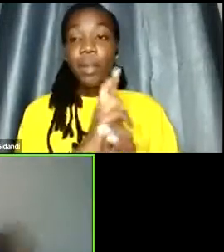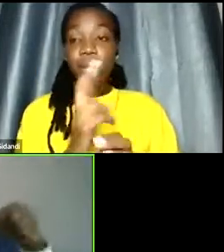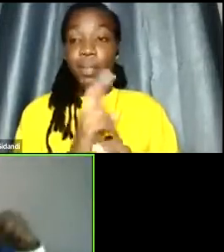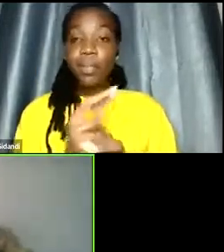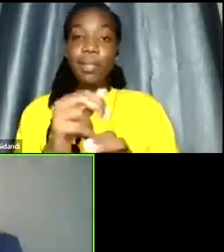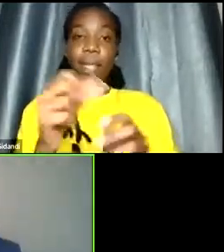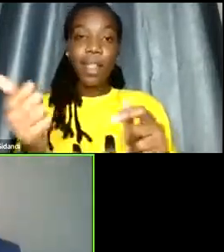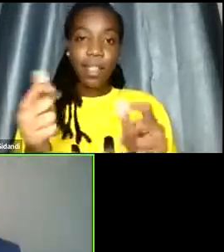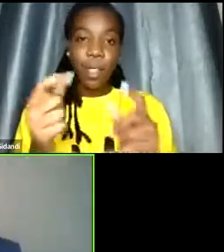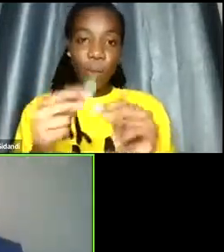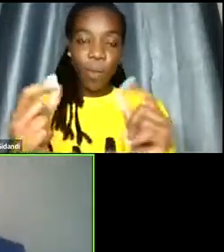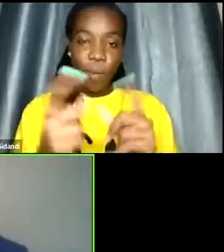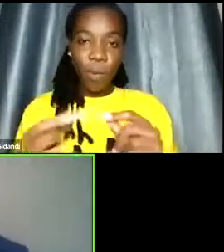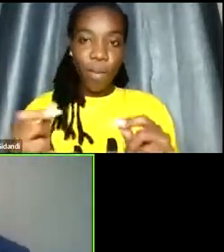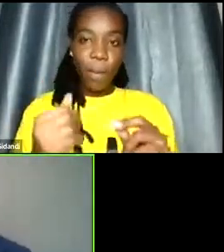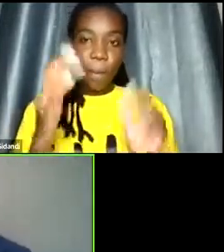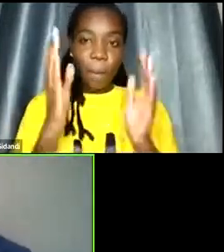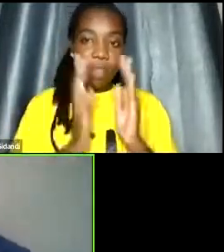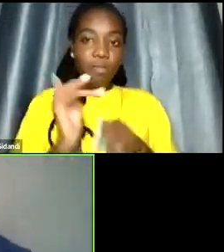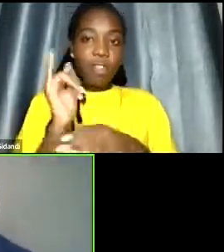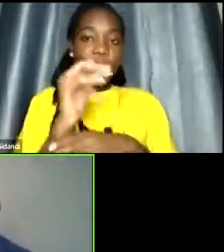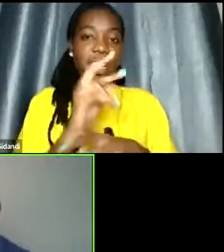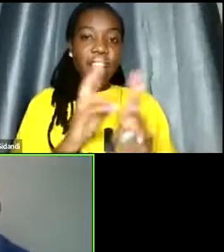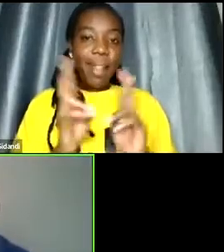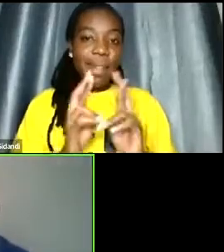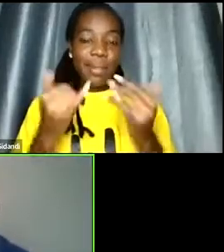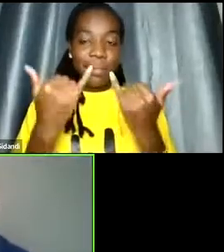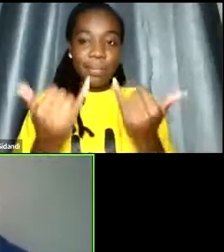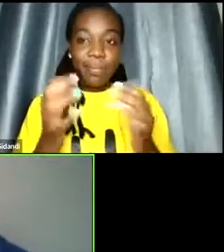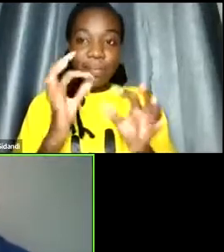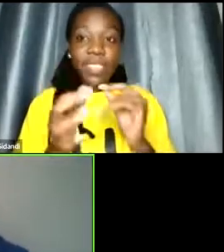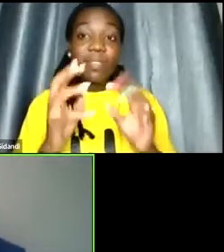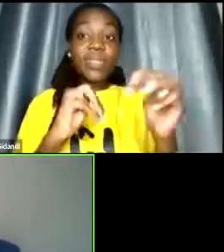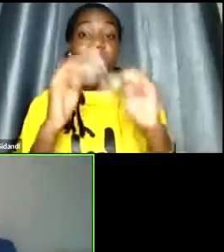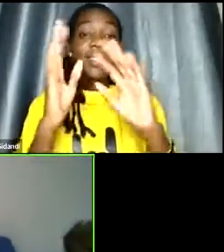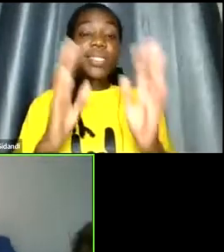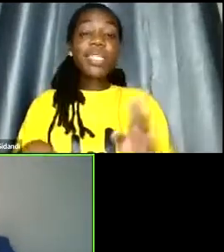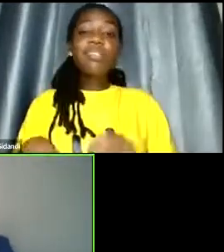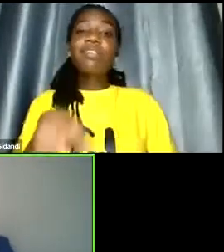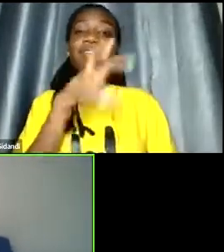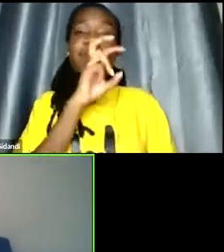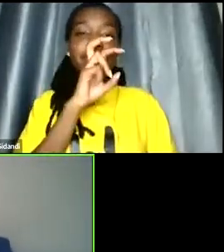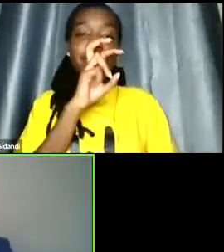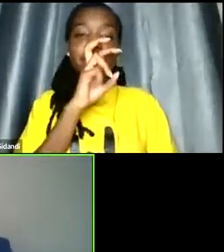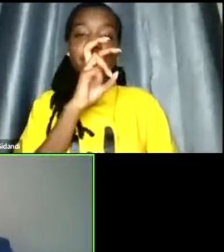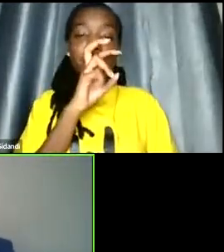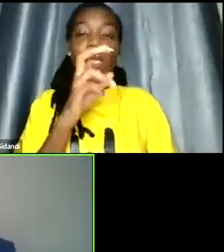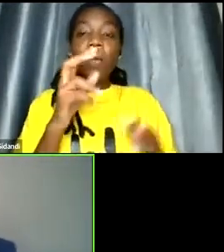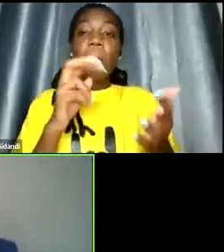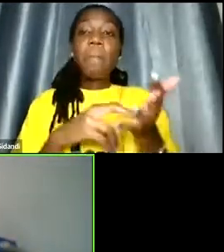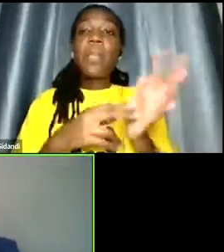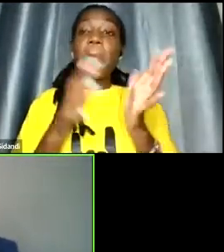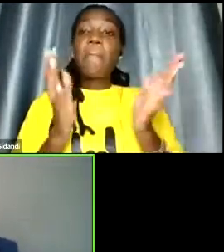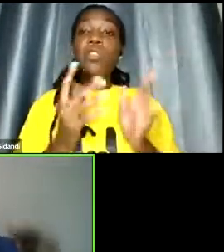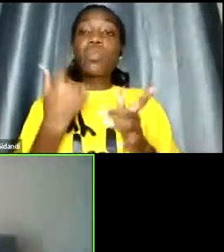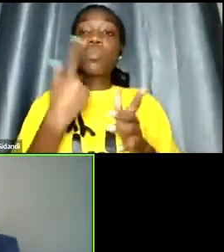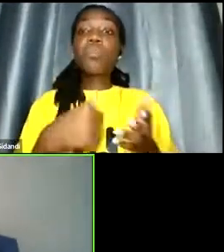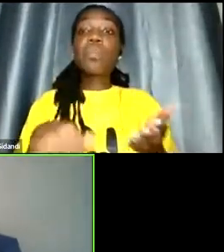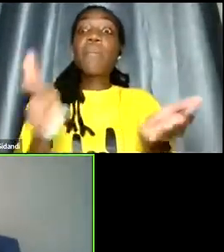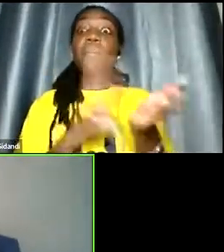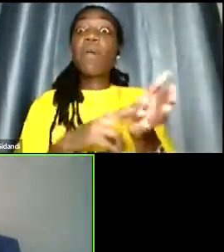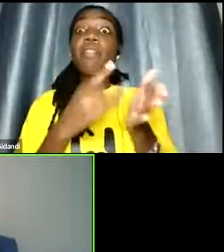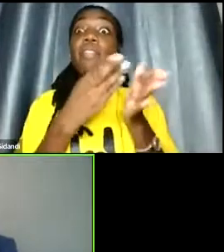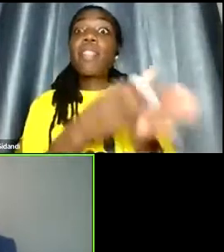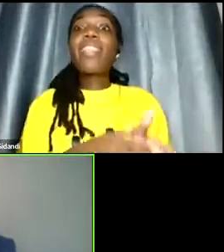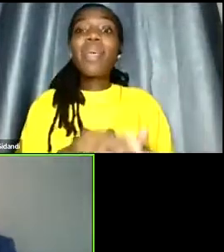is ready now. If their line manager dropped dead today, the person who reports to him or her can take over that